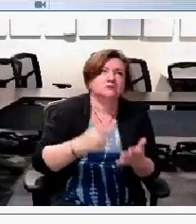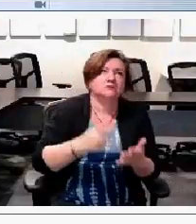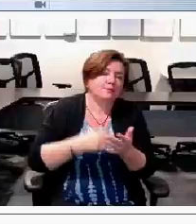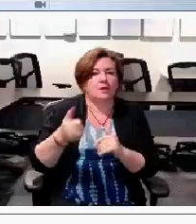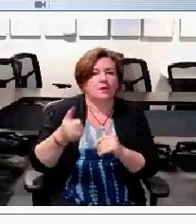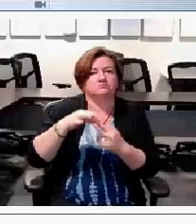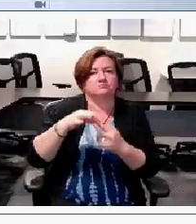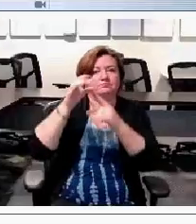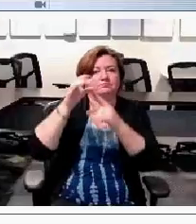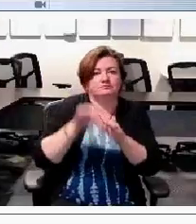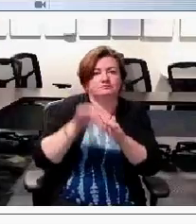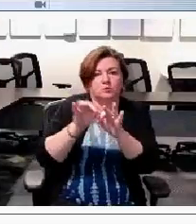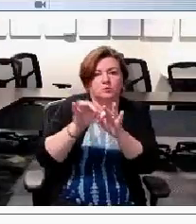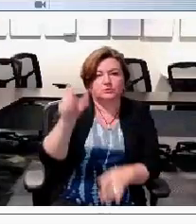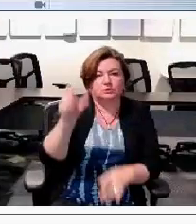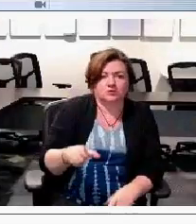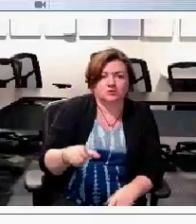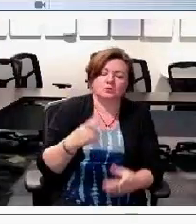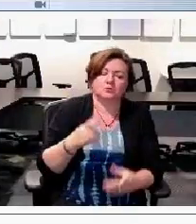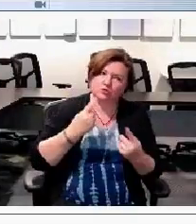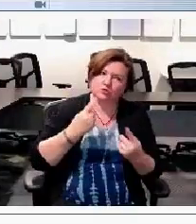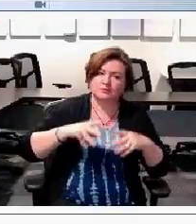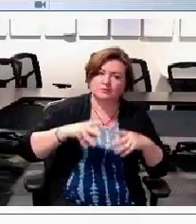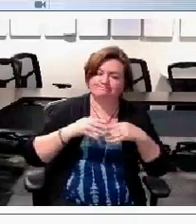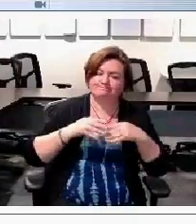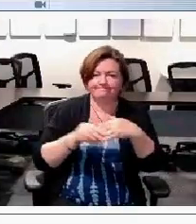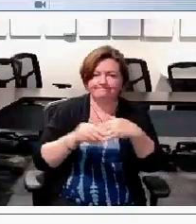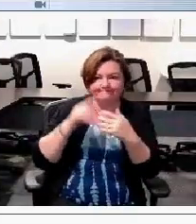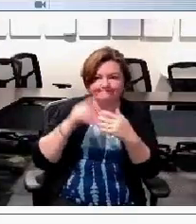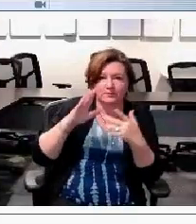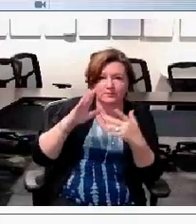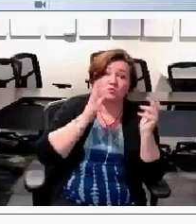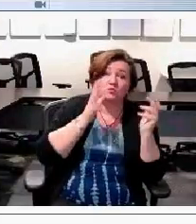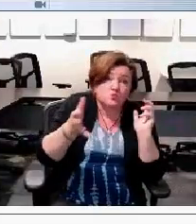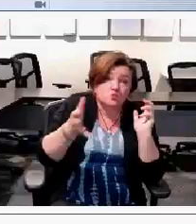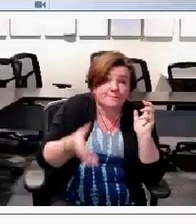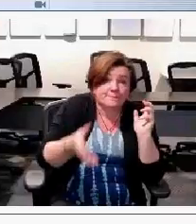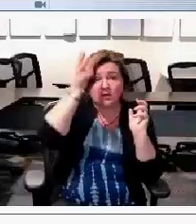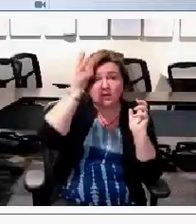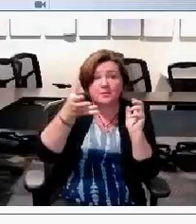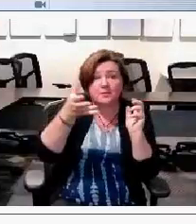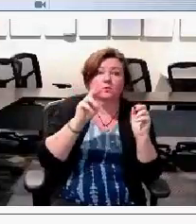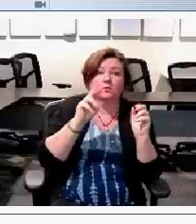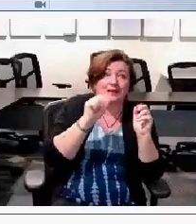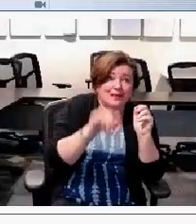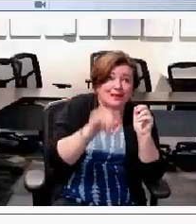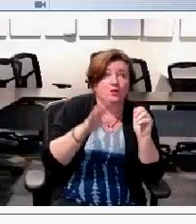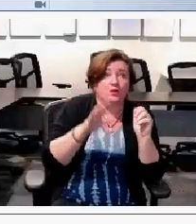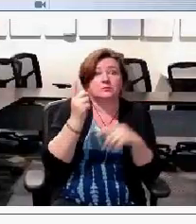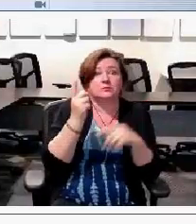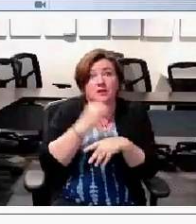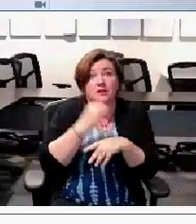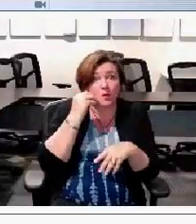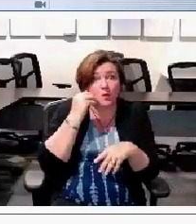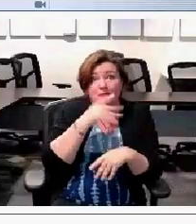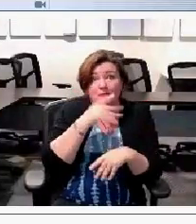the time, and we just try to be kind of flexible about it's a grandparent, it's a caregiver, it's a day home